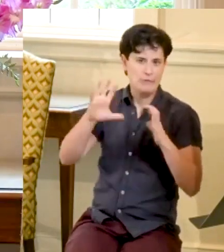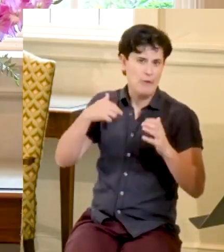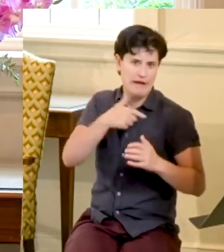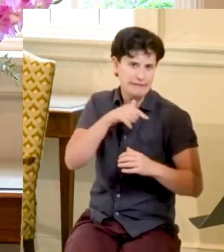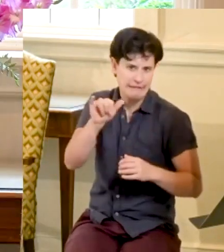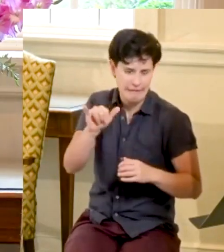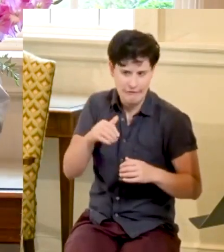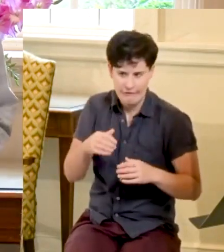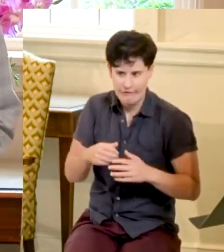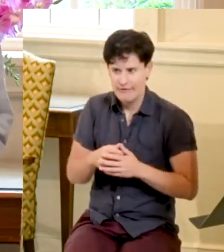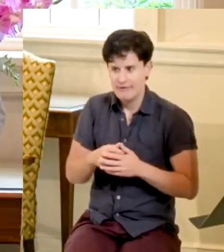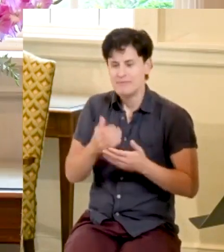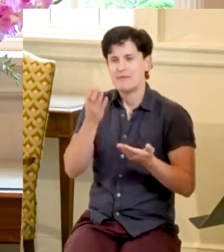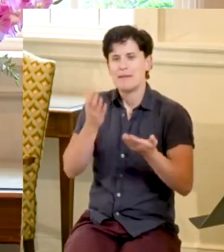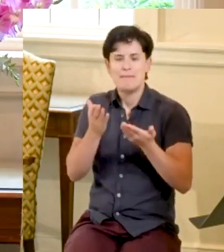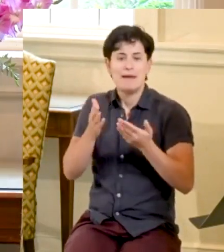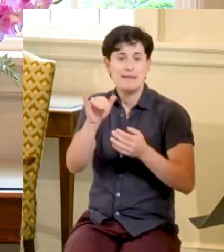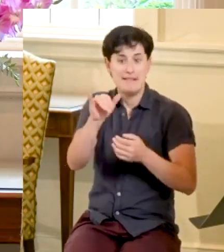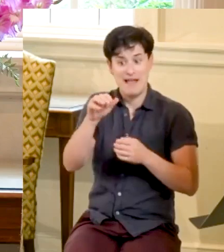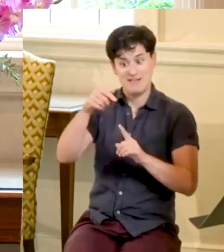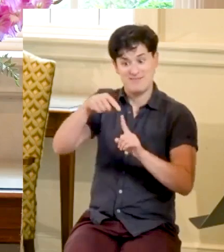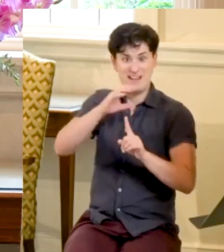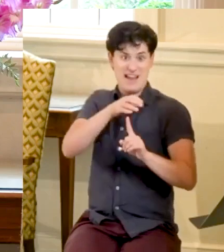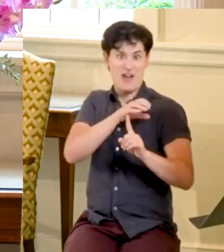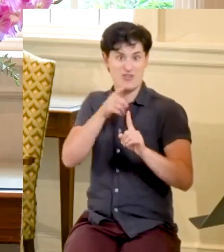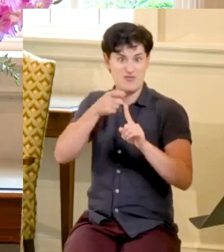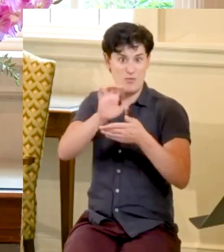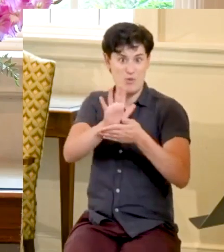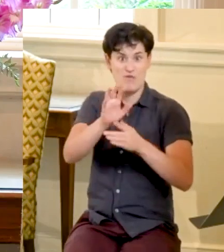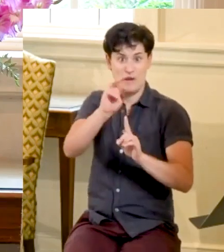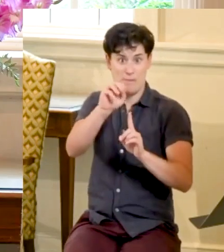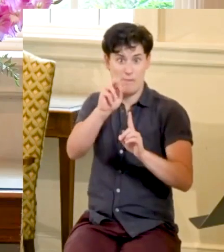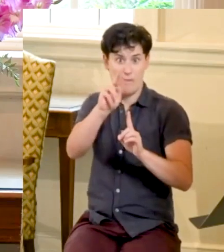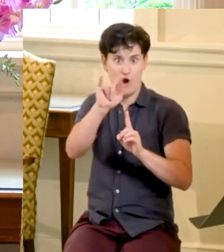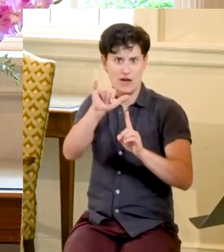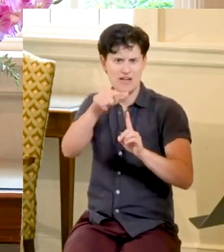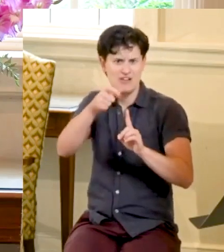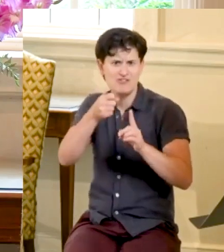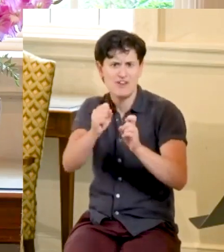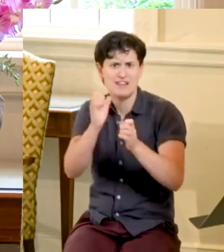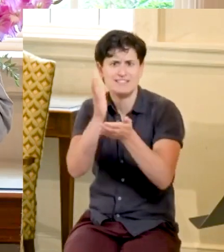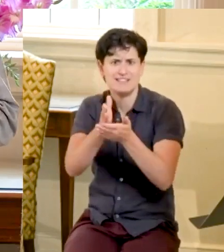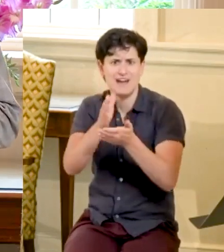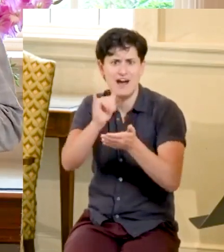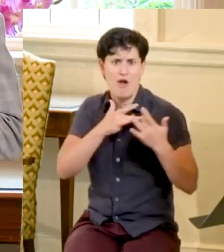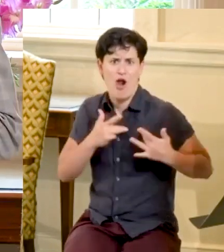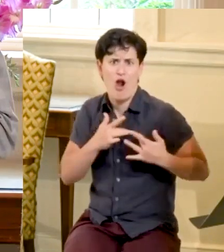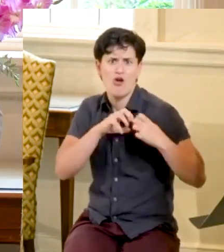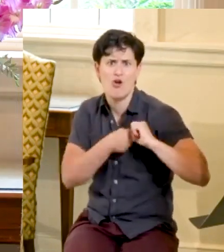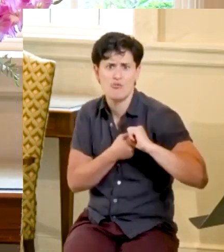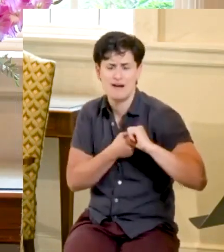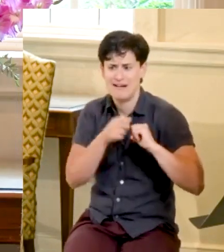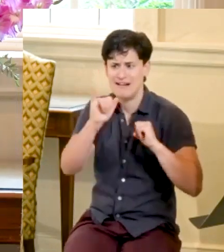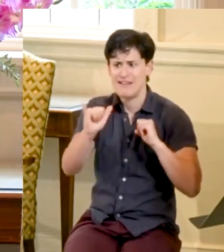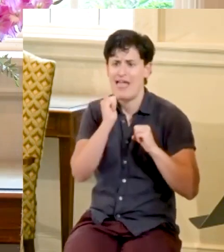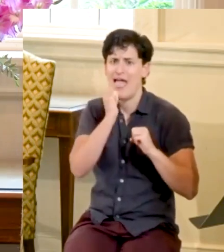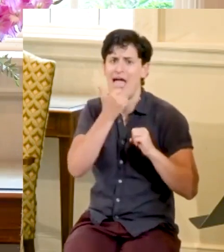Maybe like Marty, you try to stop that heartbreak, that